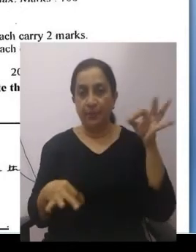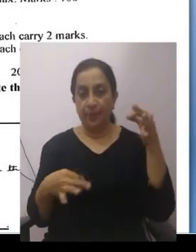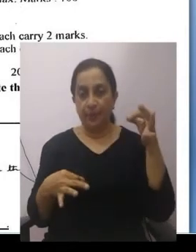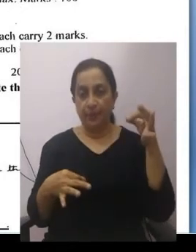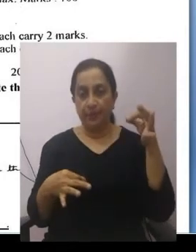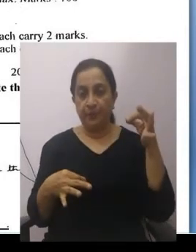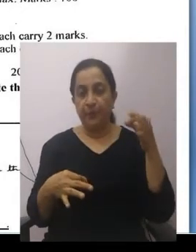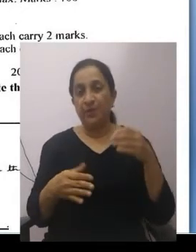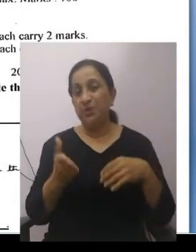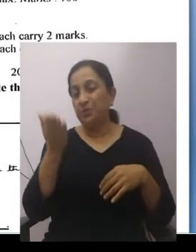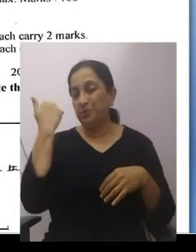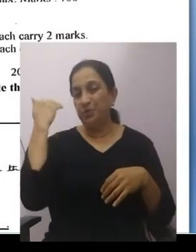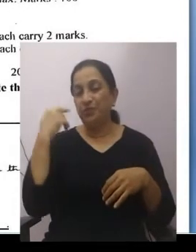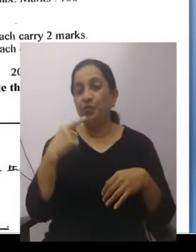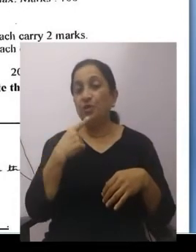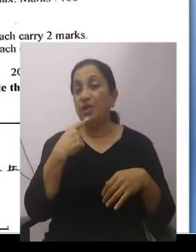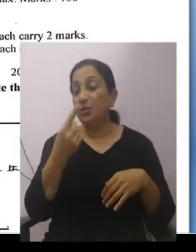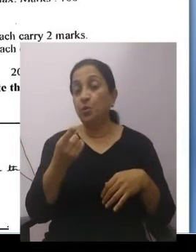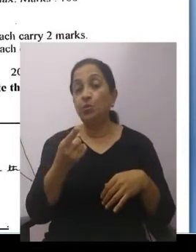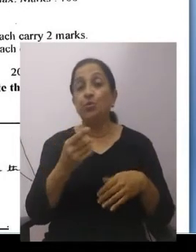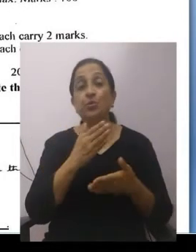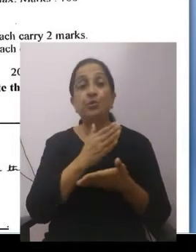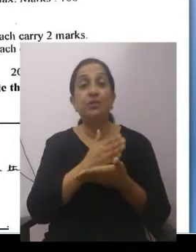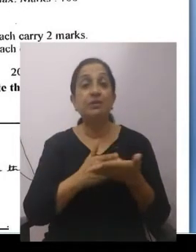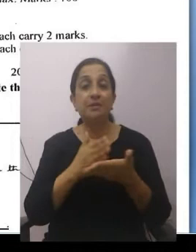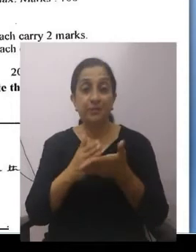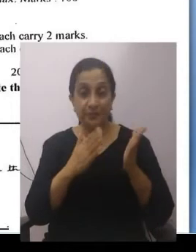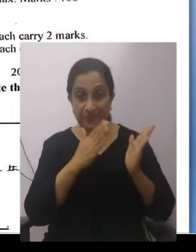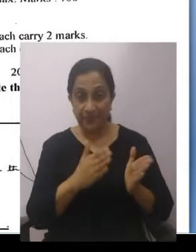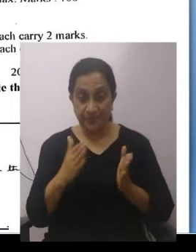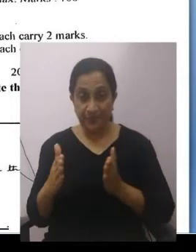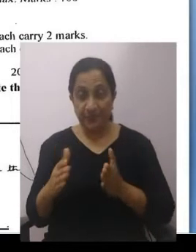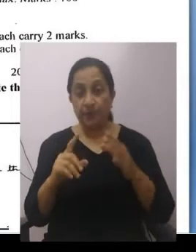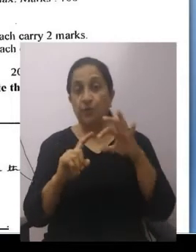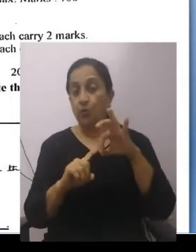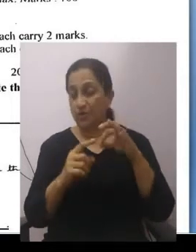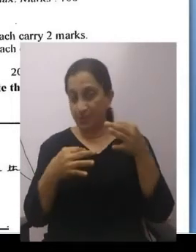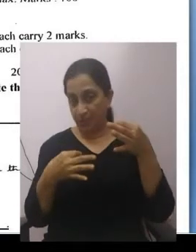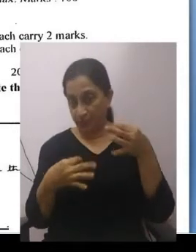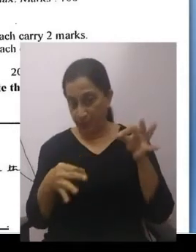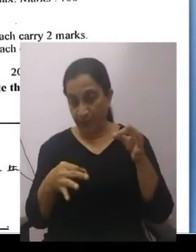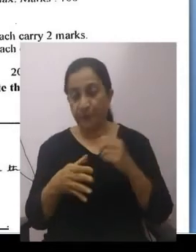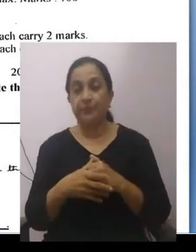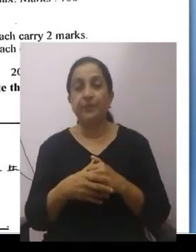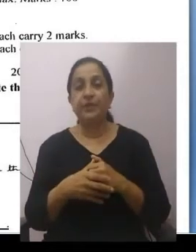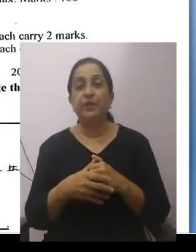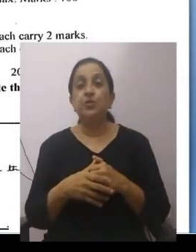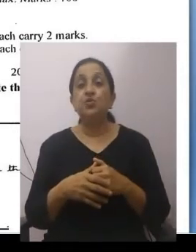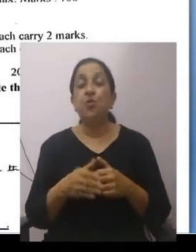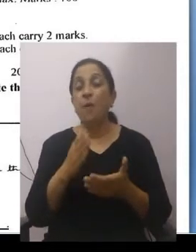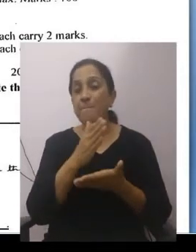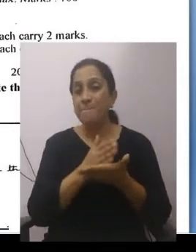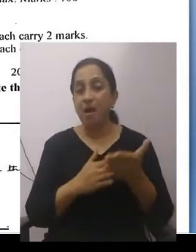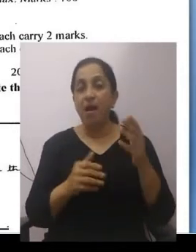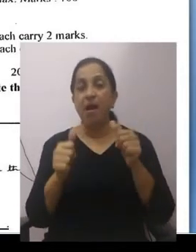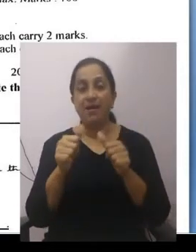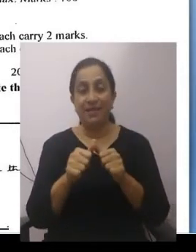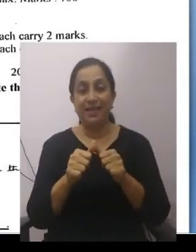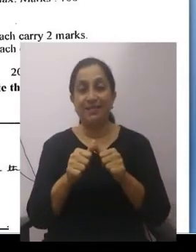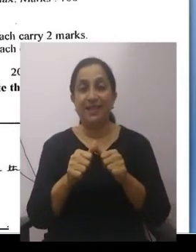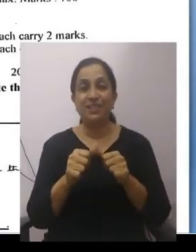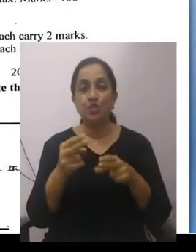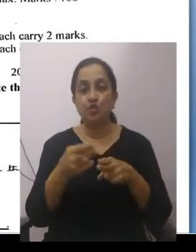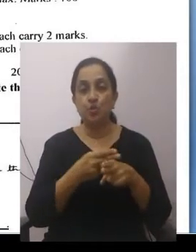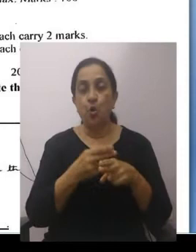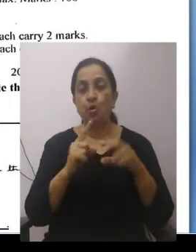I already told you about the structure of the paper. Now in section A, there will be objective questions of 1